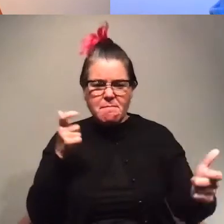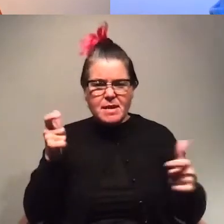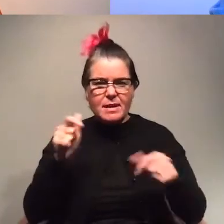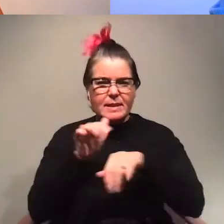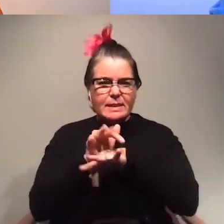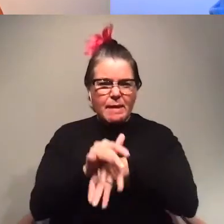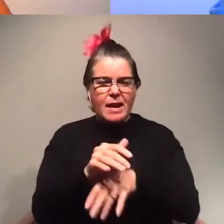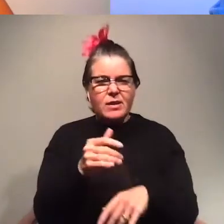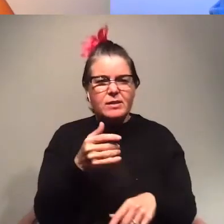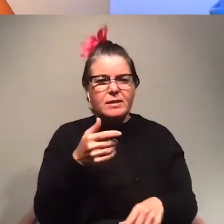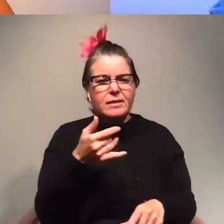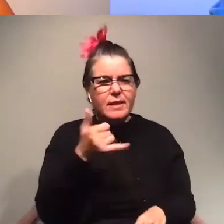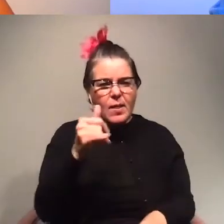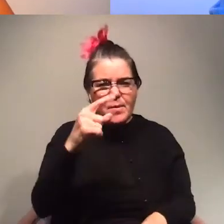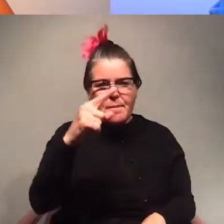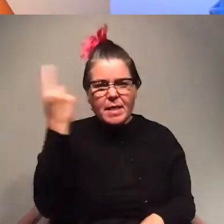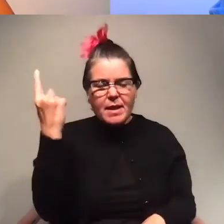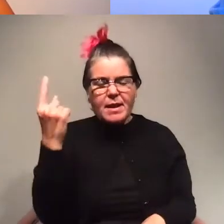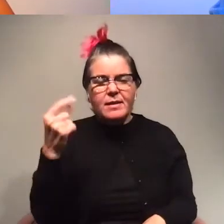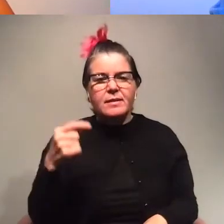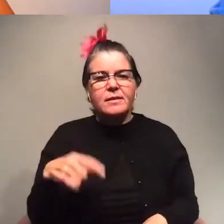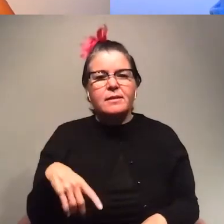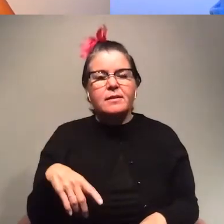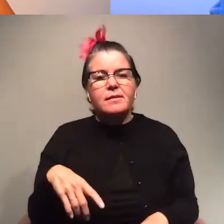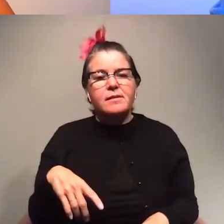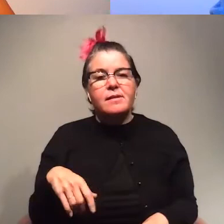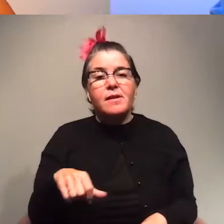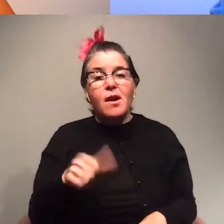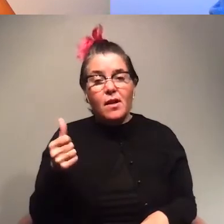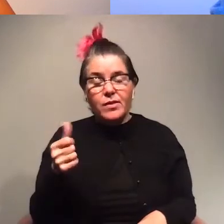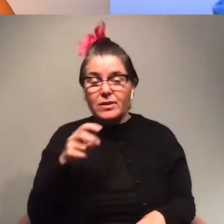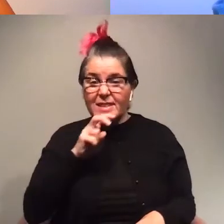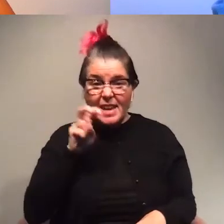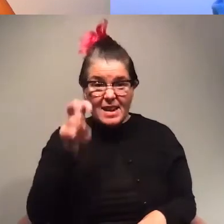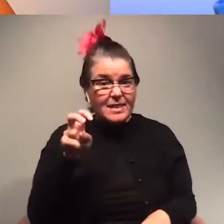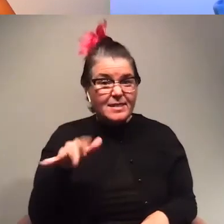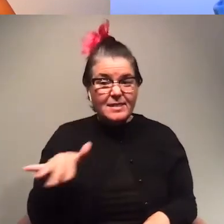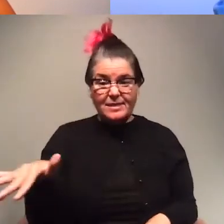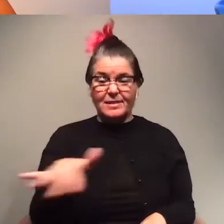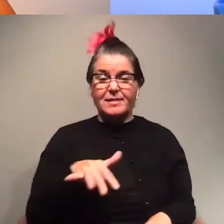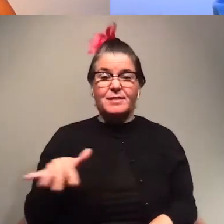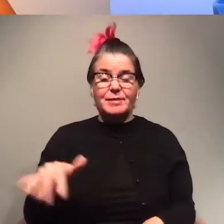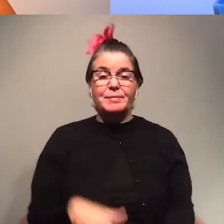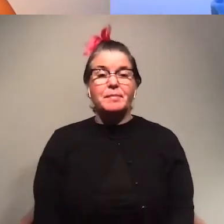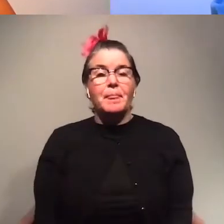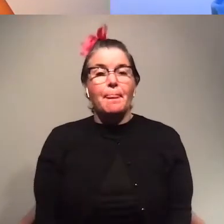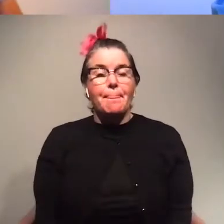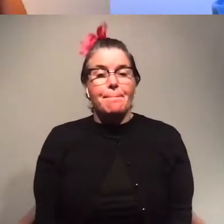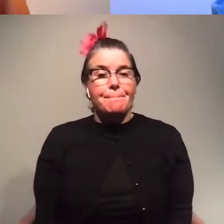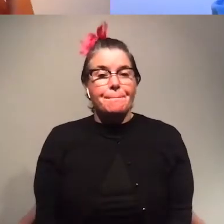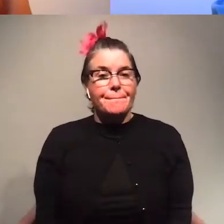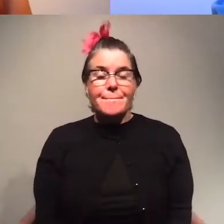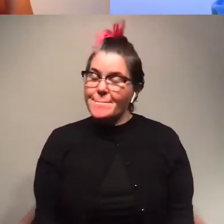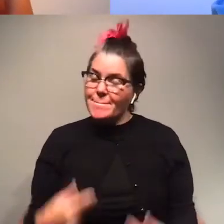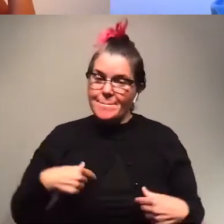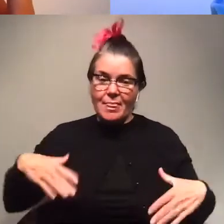yellow and like black in there. And then a lot of people have seen snakes around the Mesocosm boxes. Thank goodness